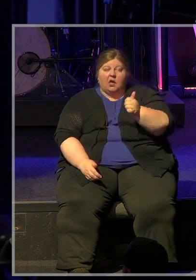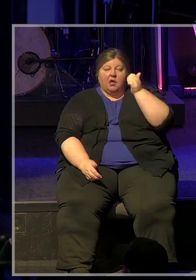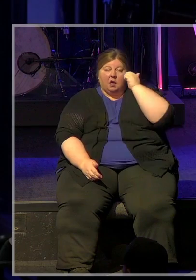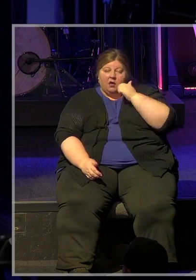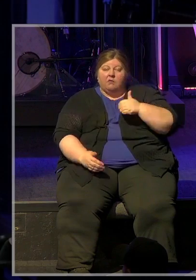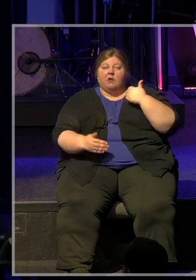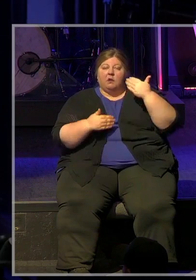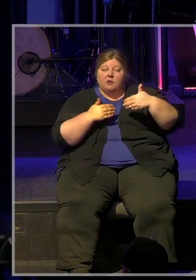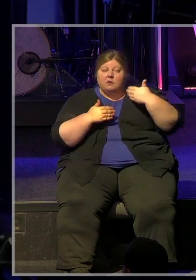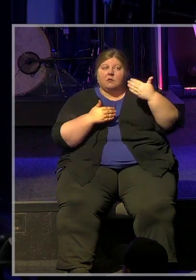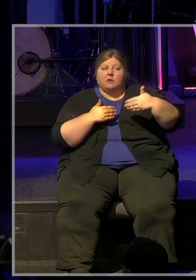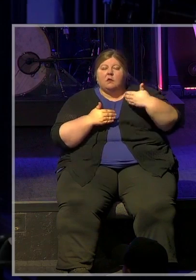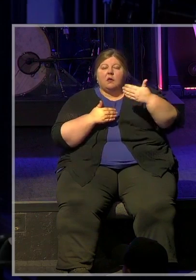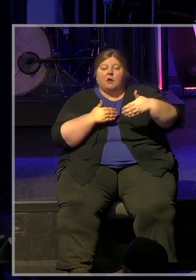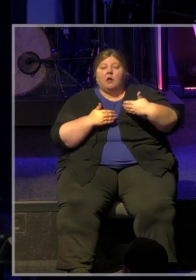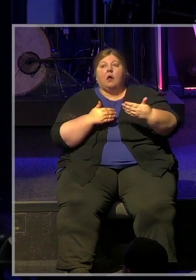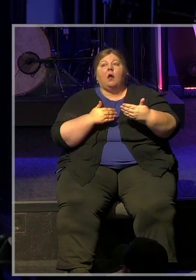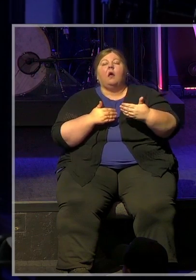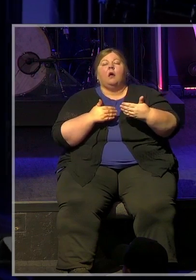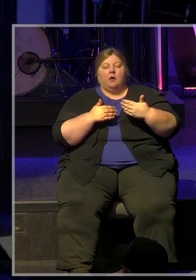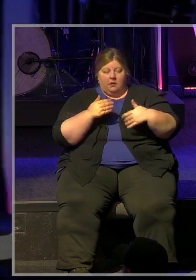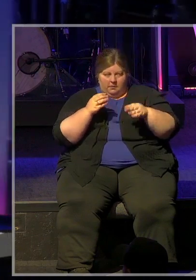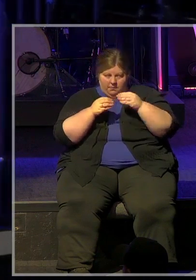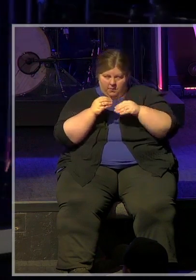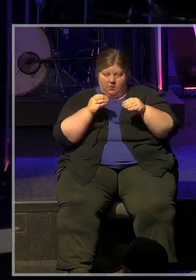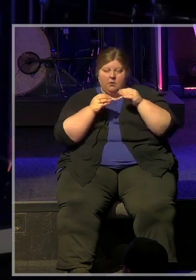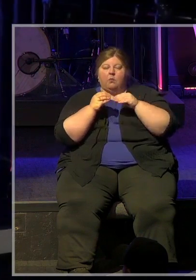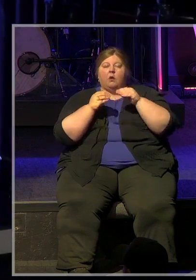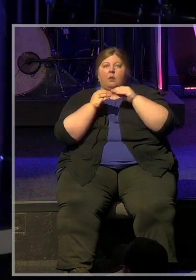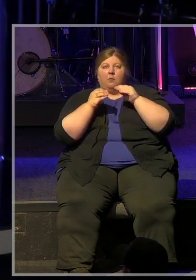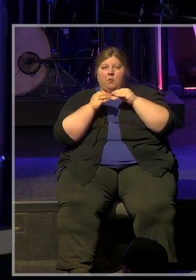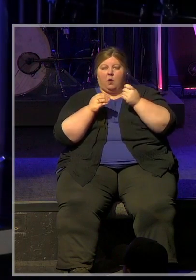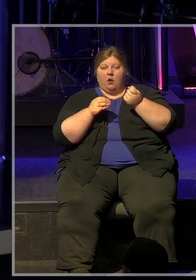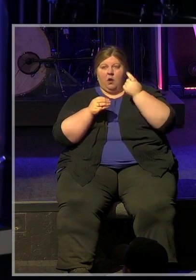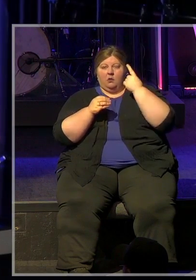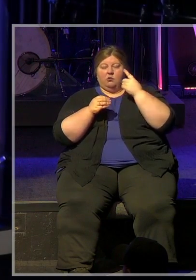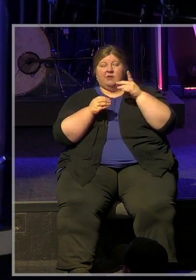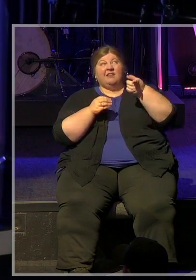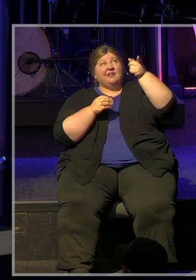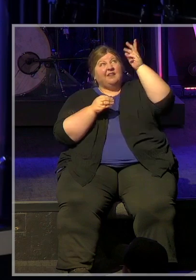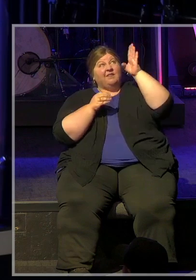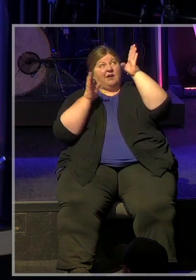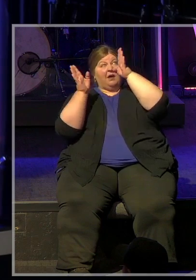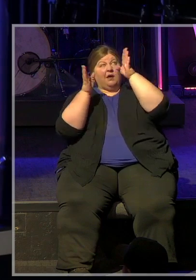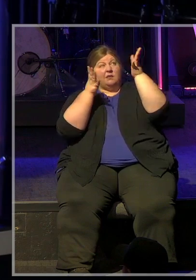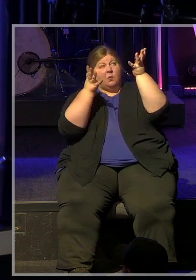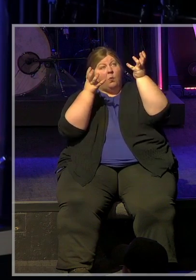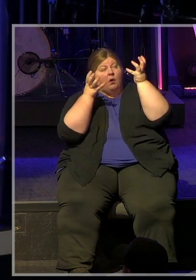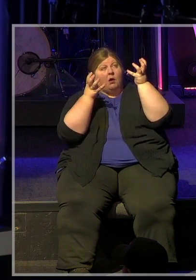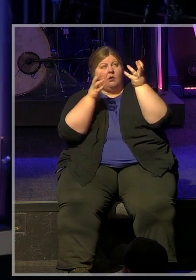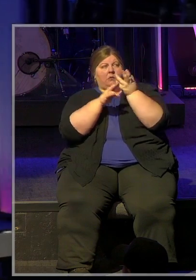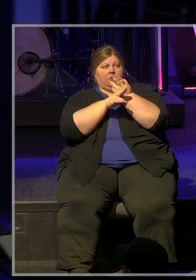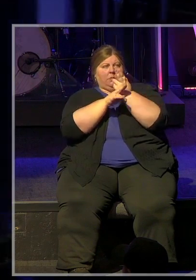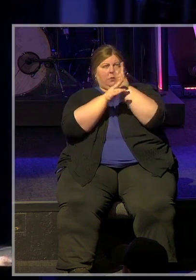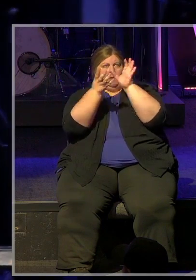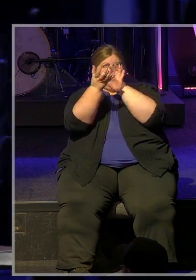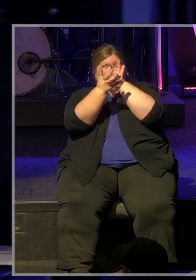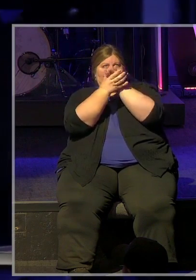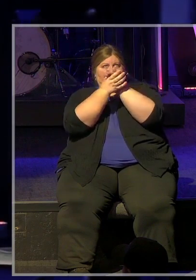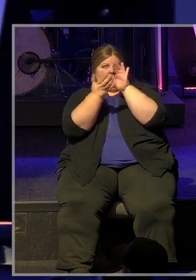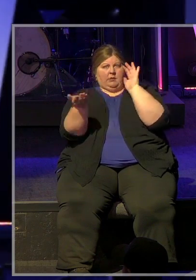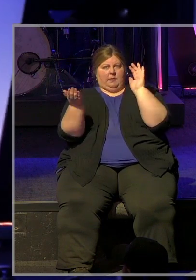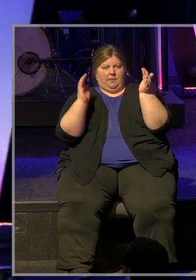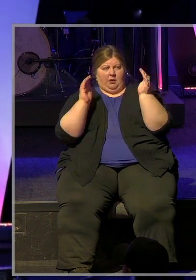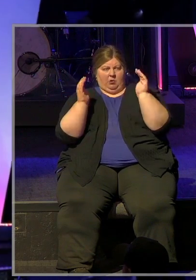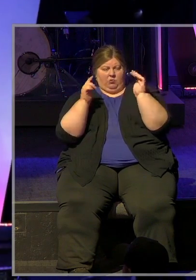in marriage, it's like I'm getting a better and better understanding of God's desire to use marriage as a metaphor